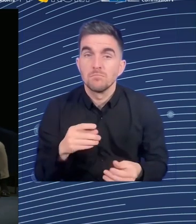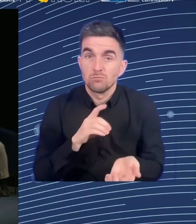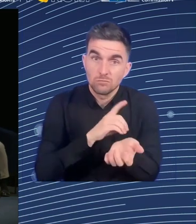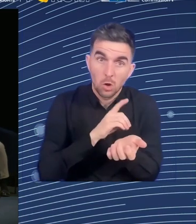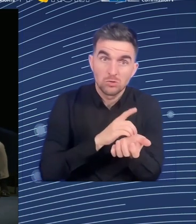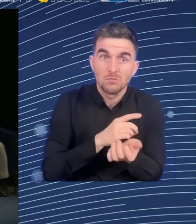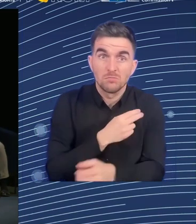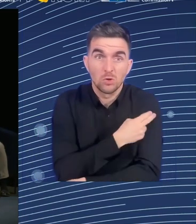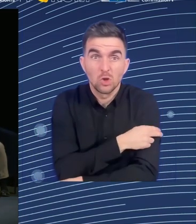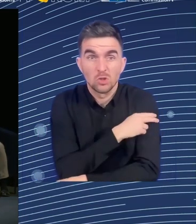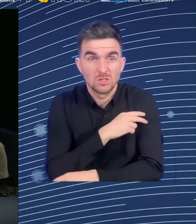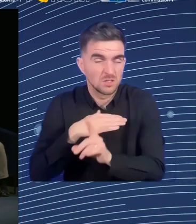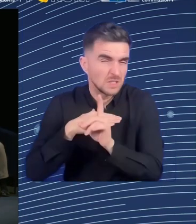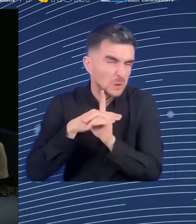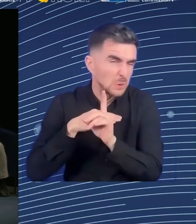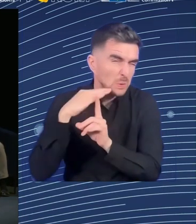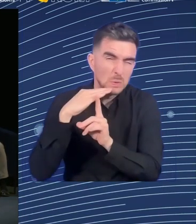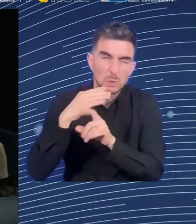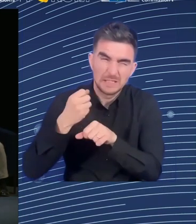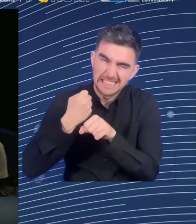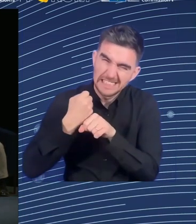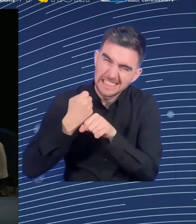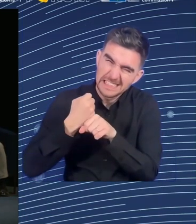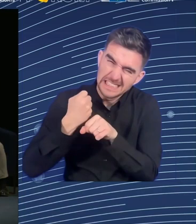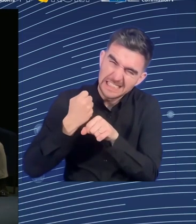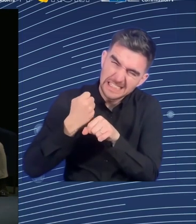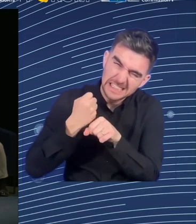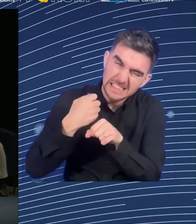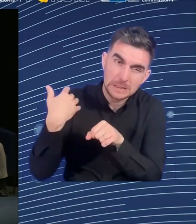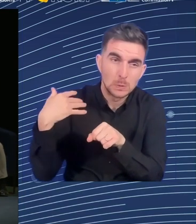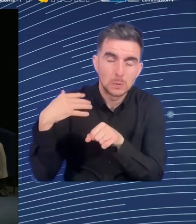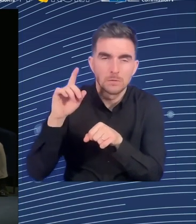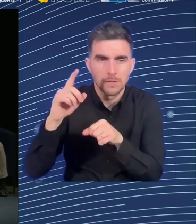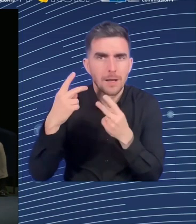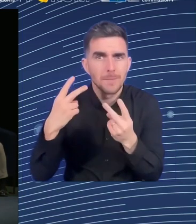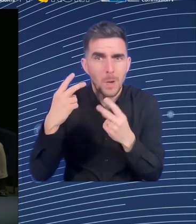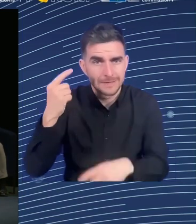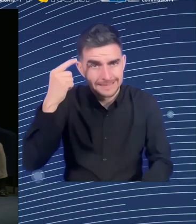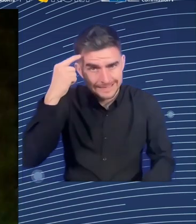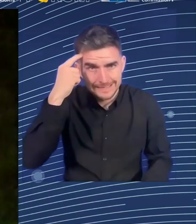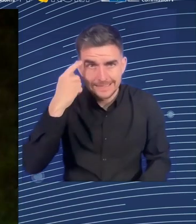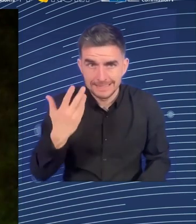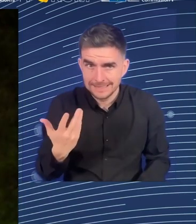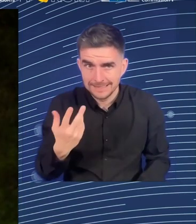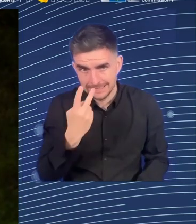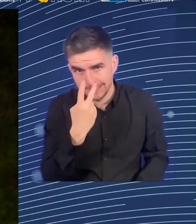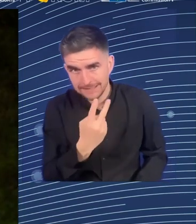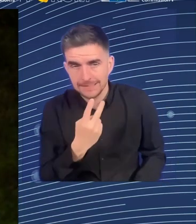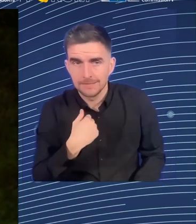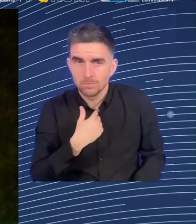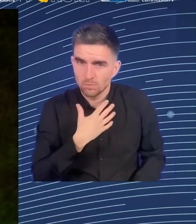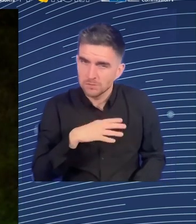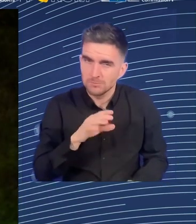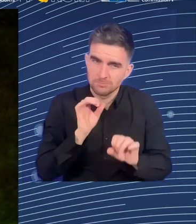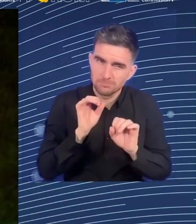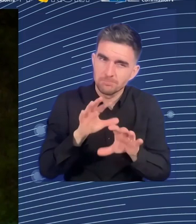quality, prospects. If you look at the group, cooks, waiters, bartenders, but also residential carers, you have a